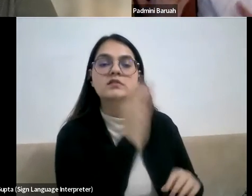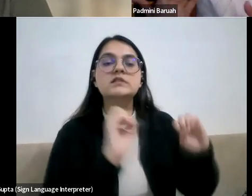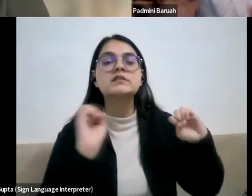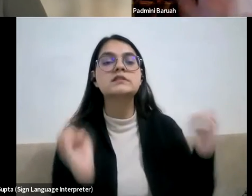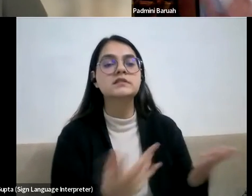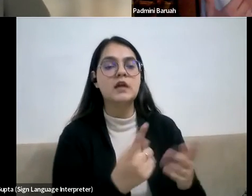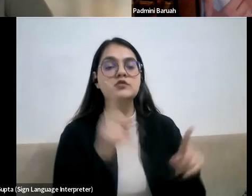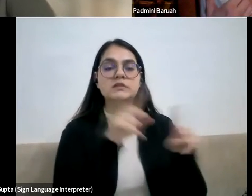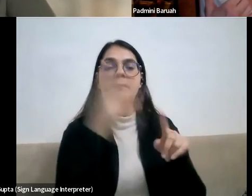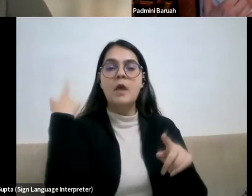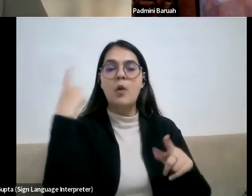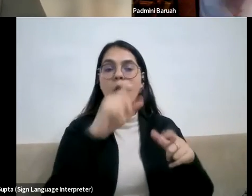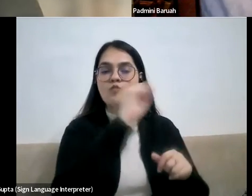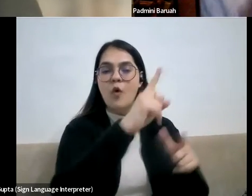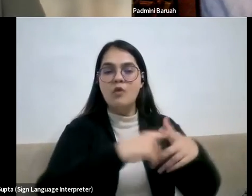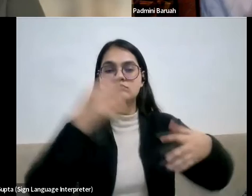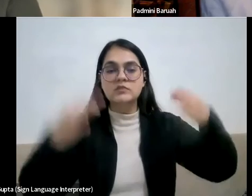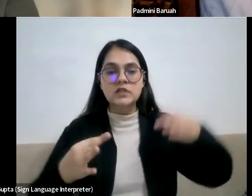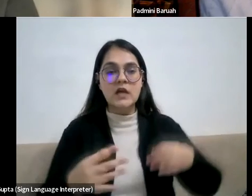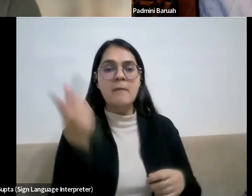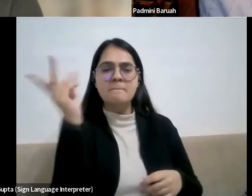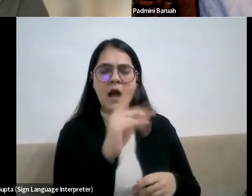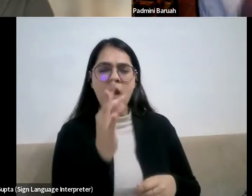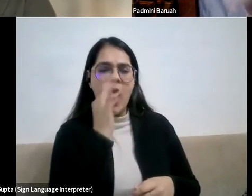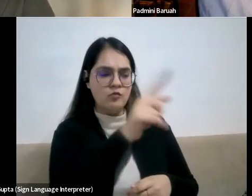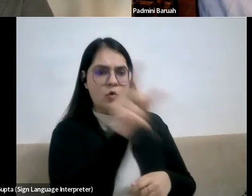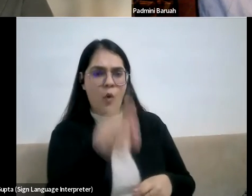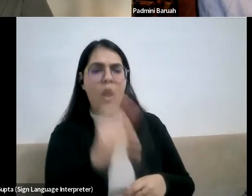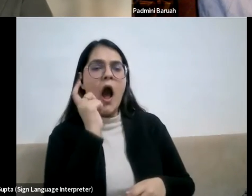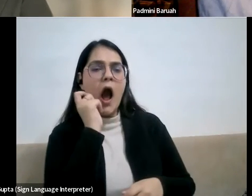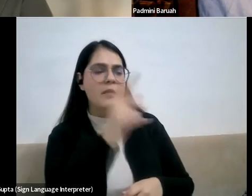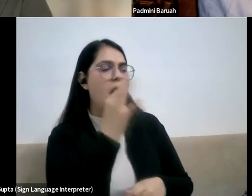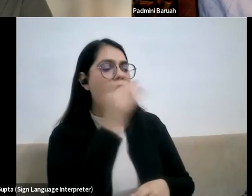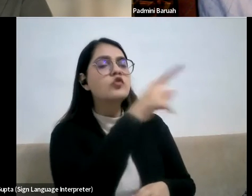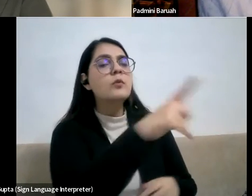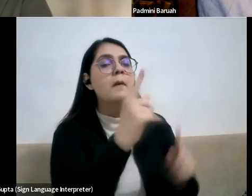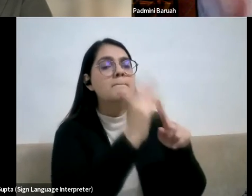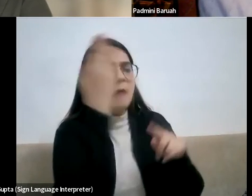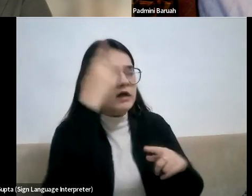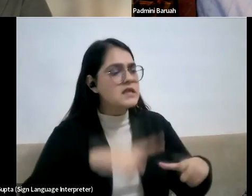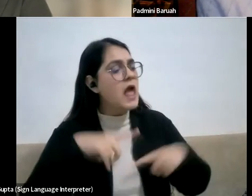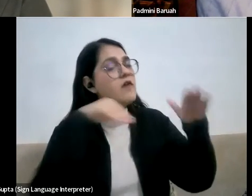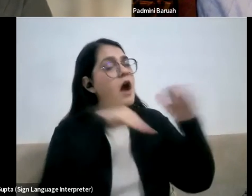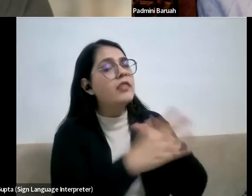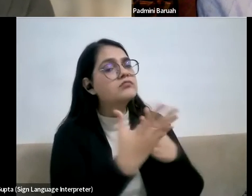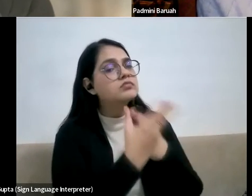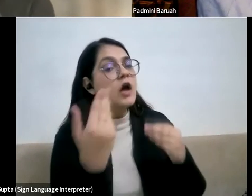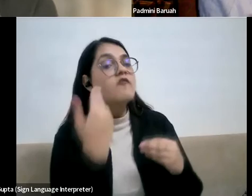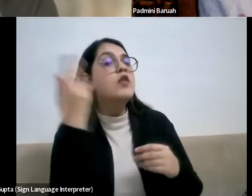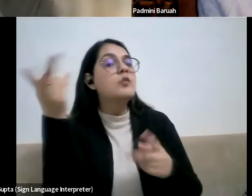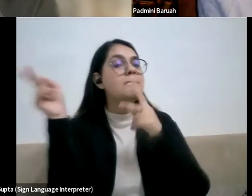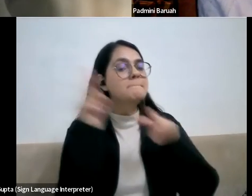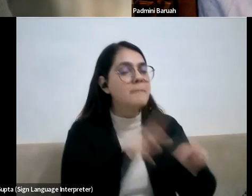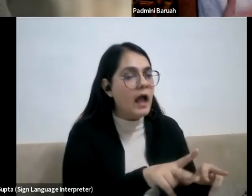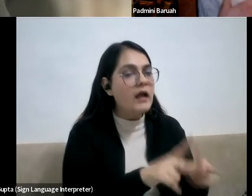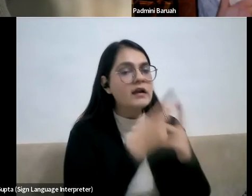one of my respondents and kept drilling into the question of, how long have you lived in Pakistan? When did you come from Pakistan?